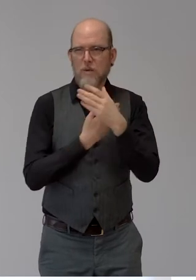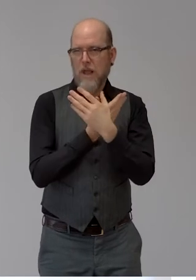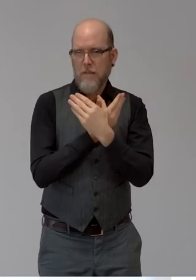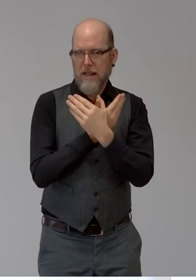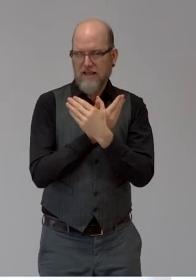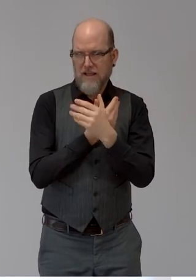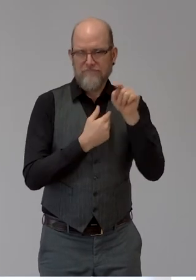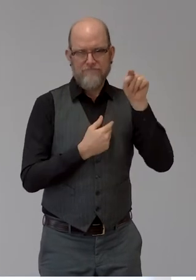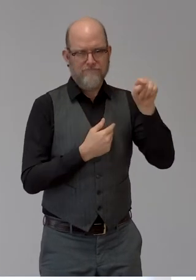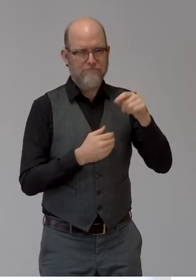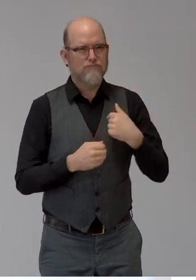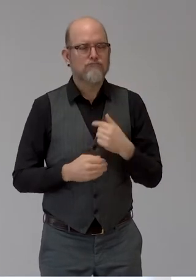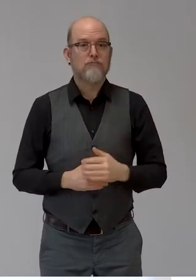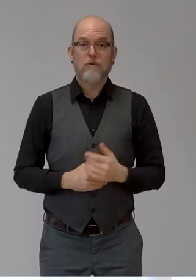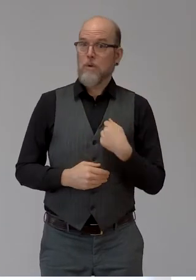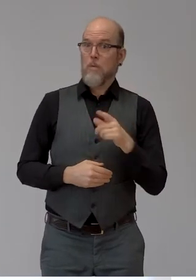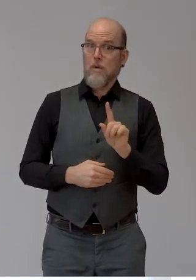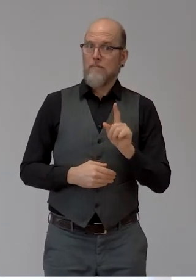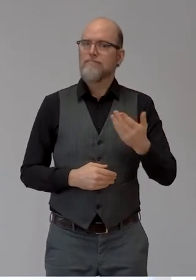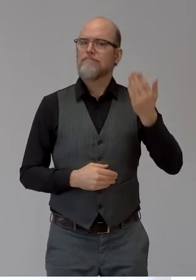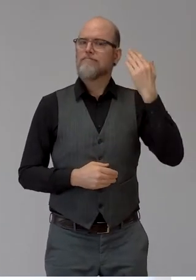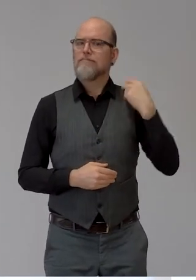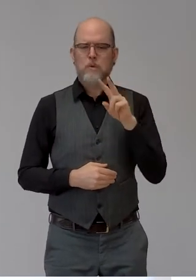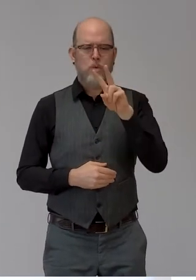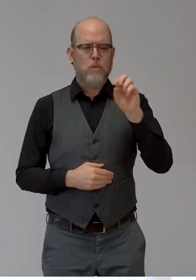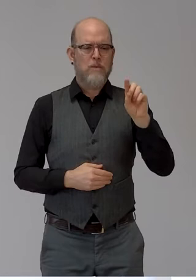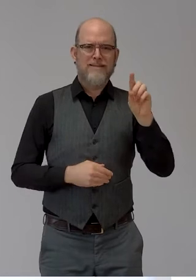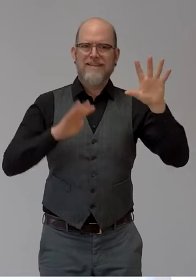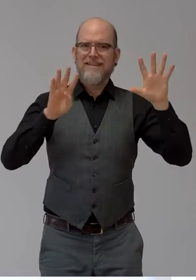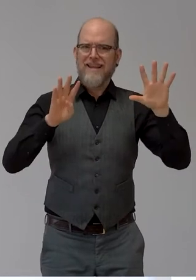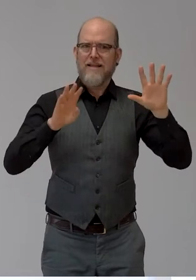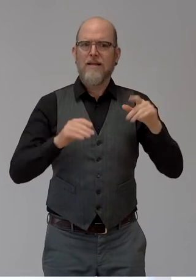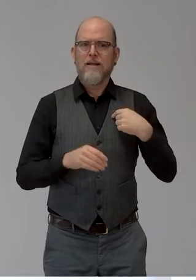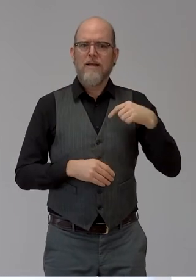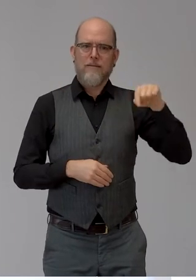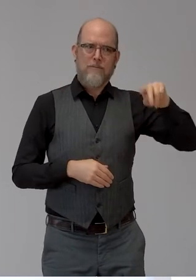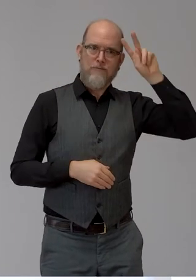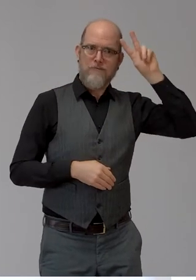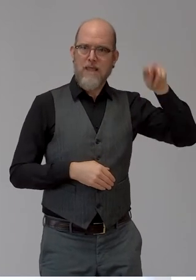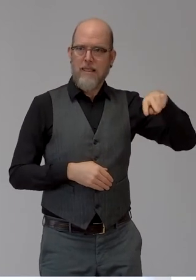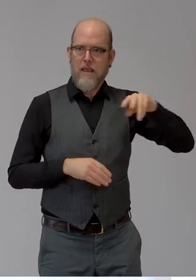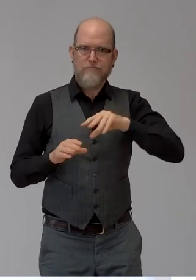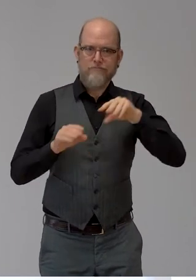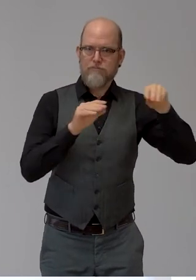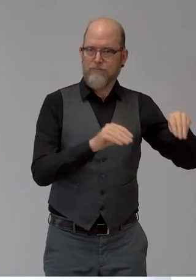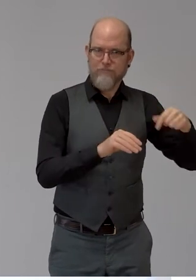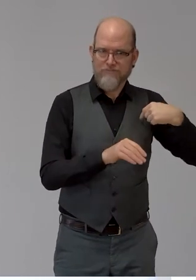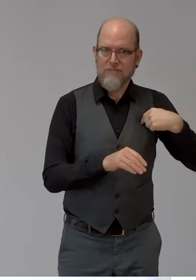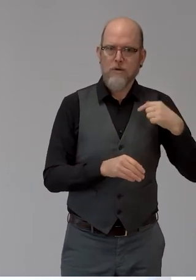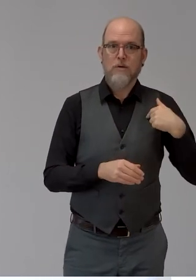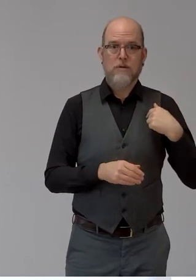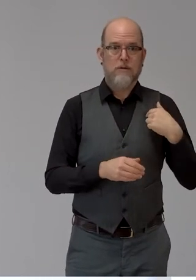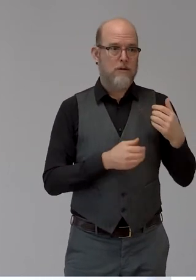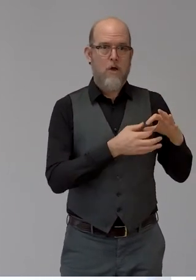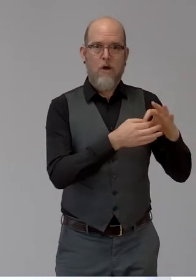But currently, and since 2019, I reside in Vienna together with my family. Our organization is 7 years